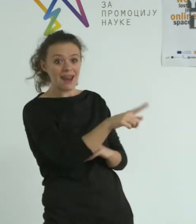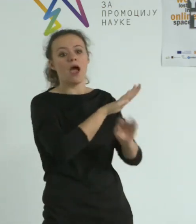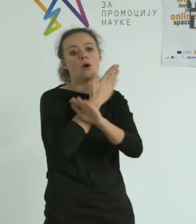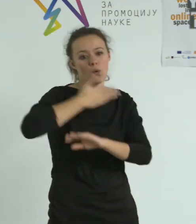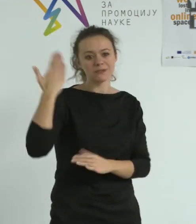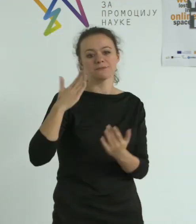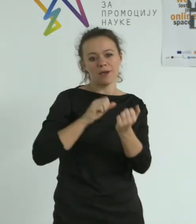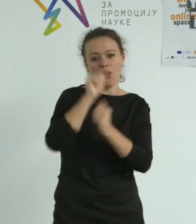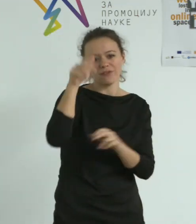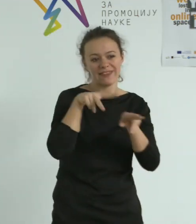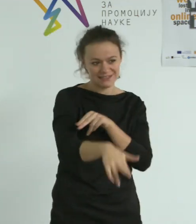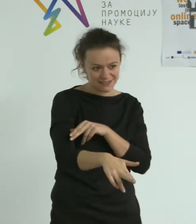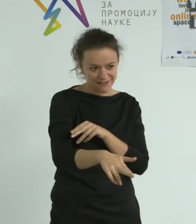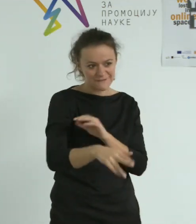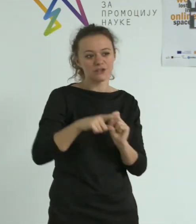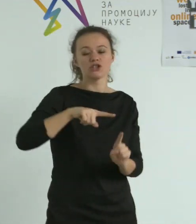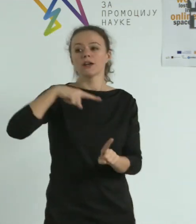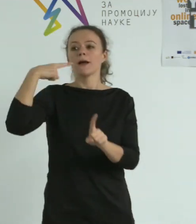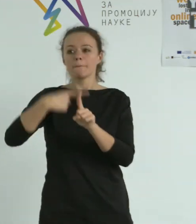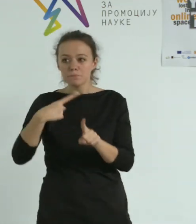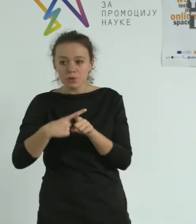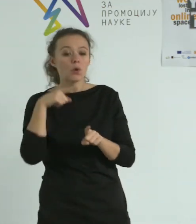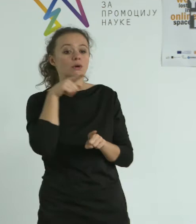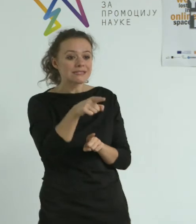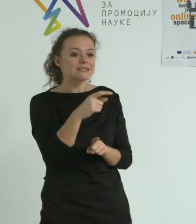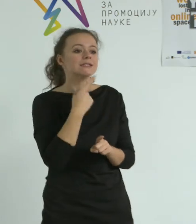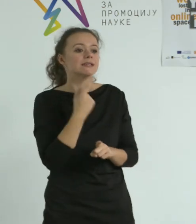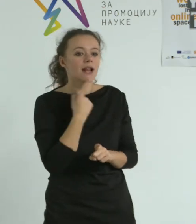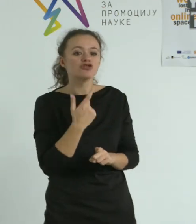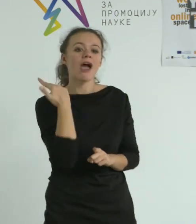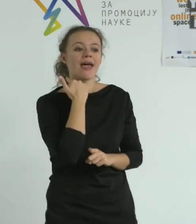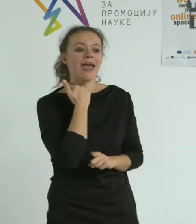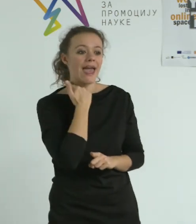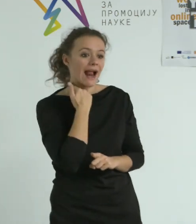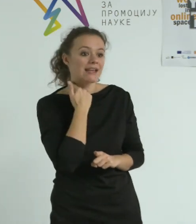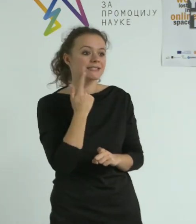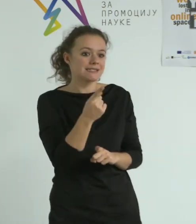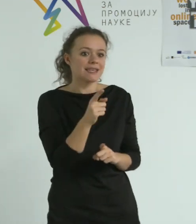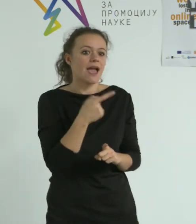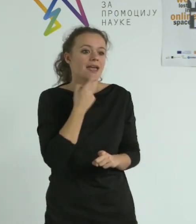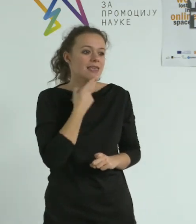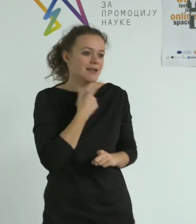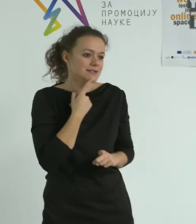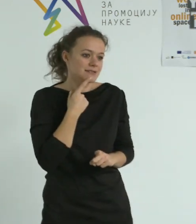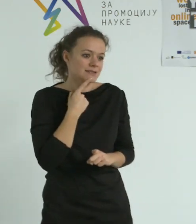finished. Plus, I expect that the English language was a barrier for young people. So for my